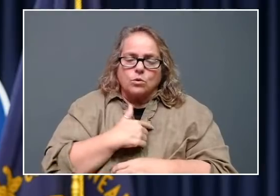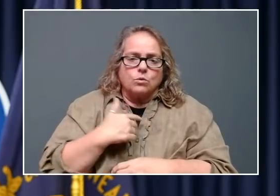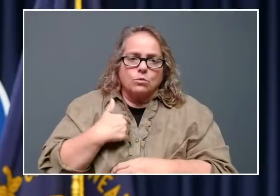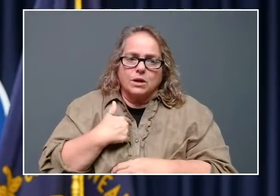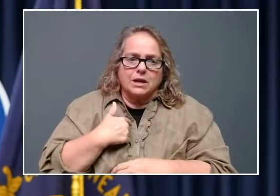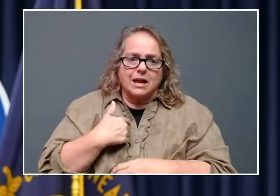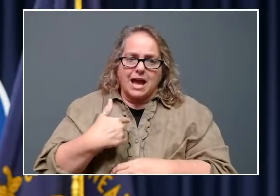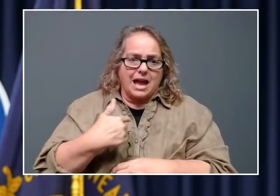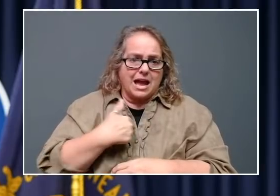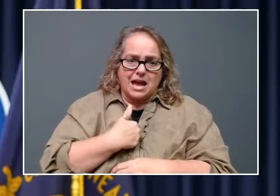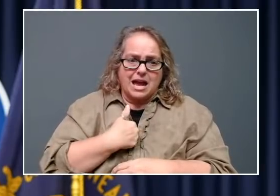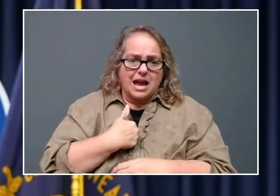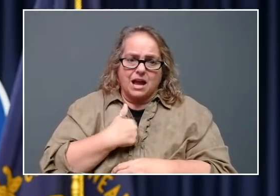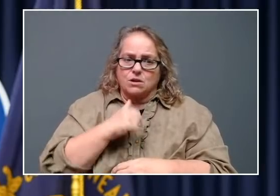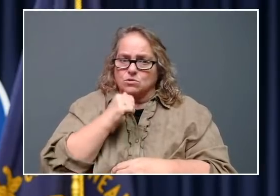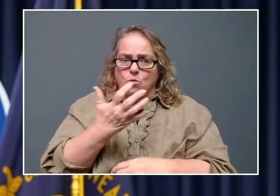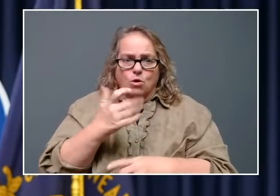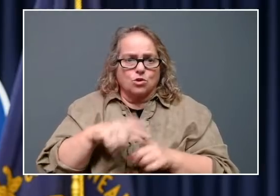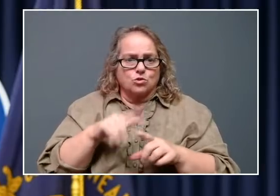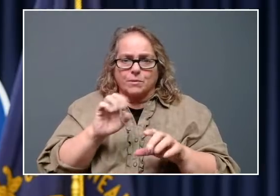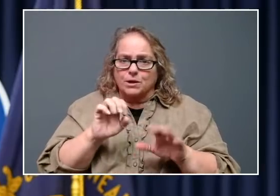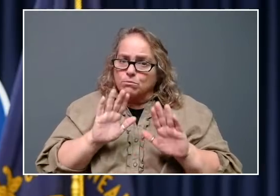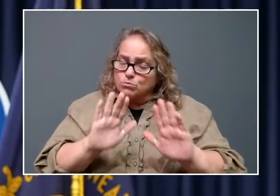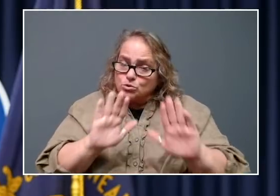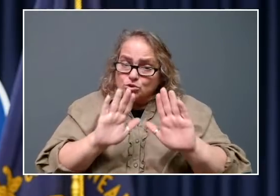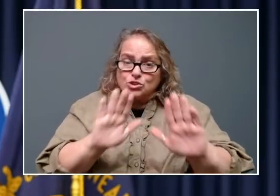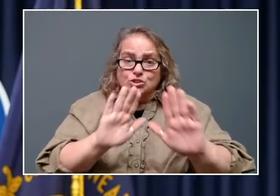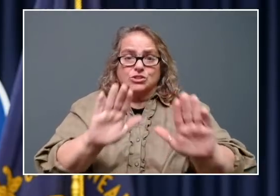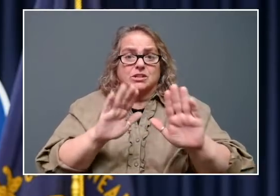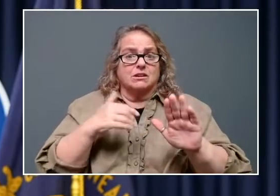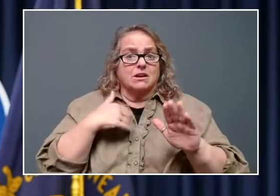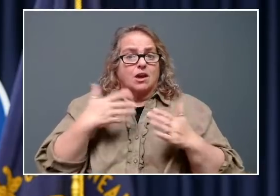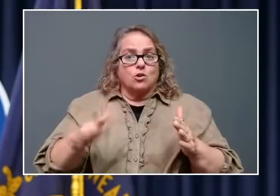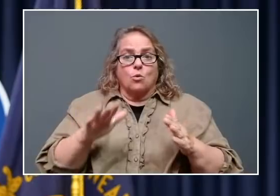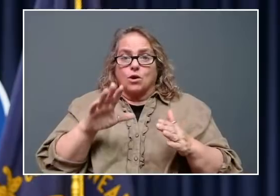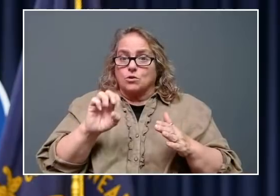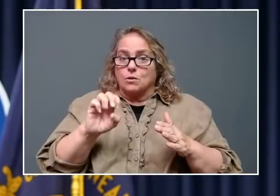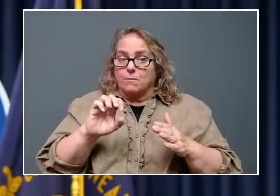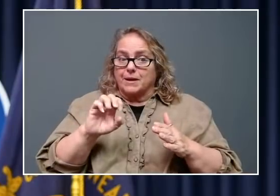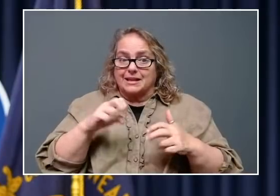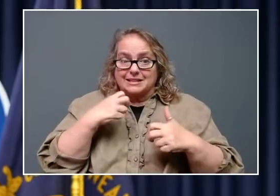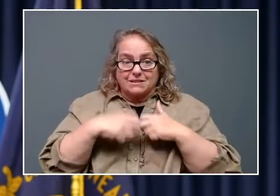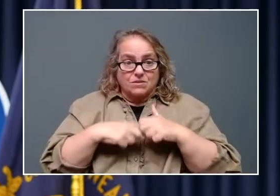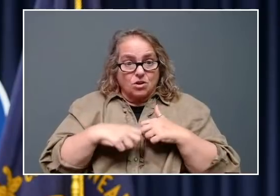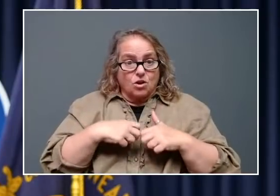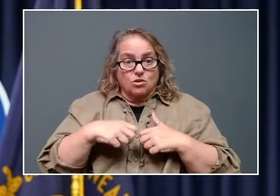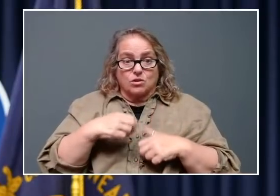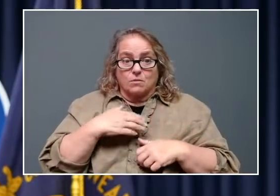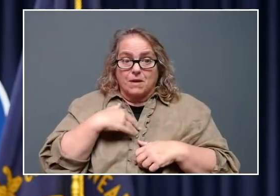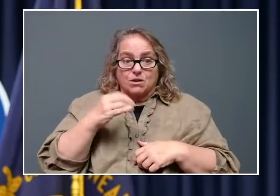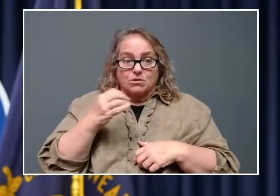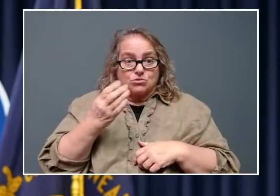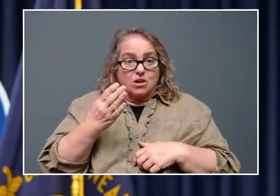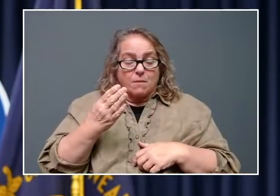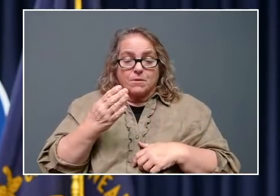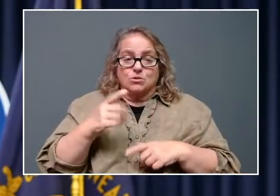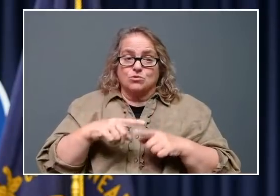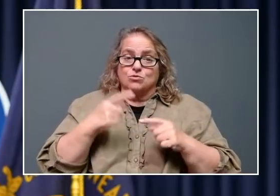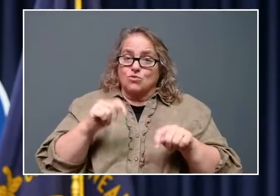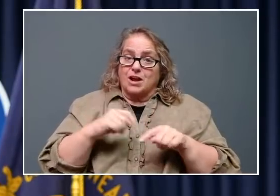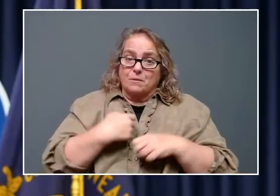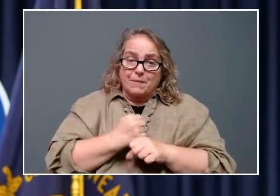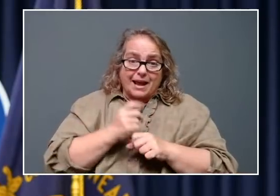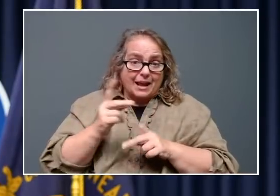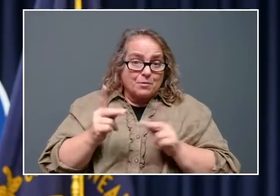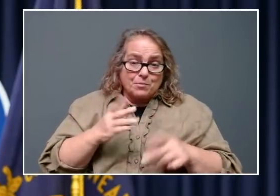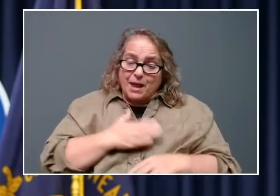I don't want to be pushy. I don't want to be difficult. Typically, your job in this is to make as many people happy as possible. But